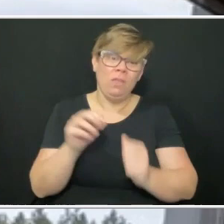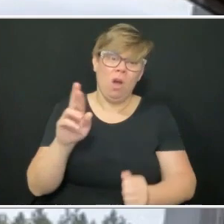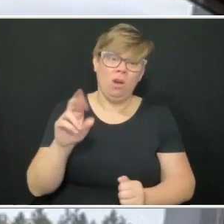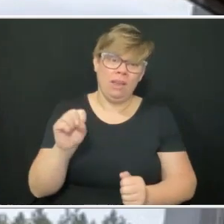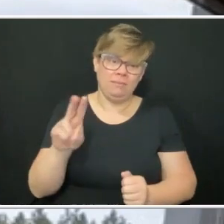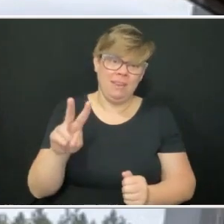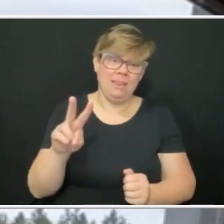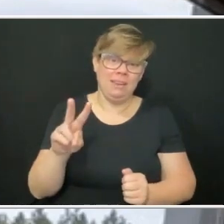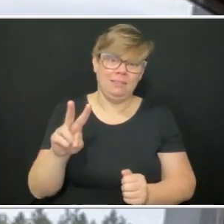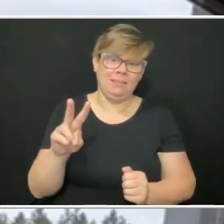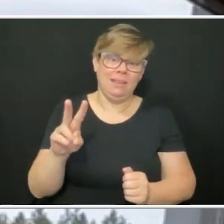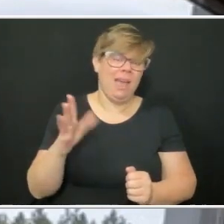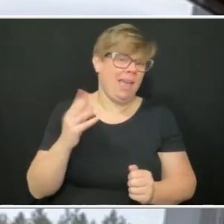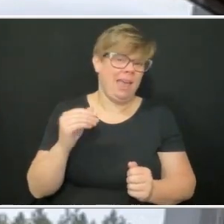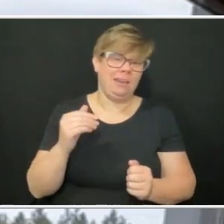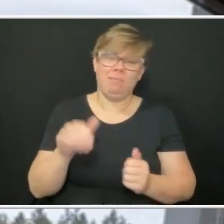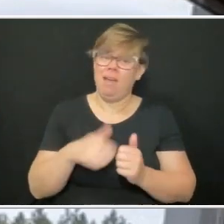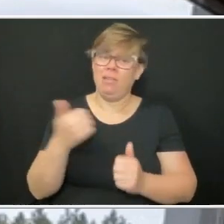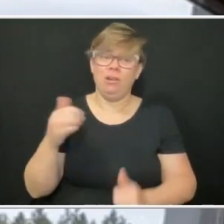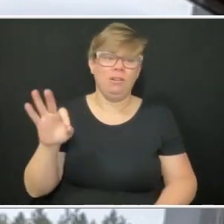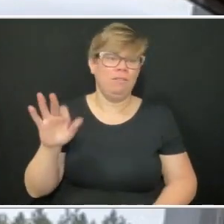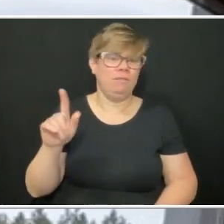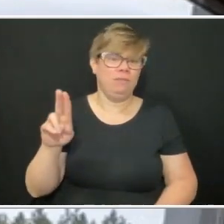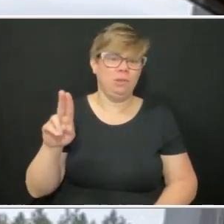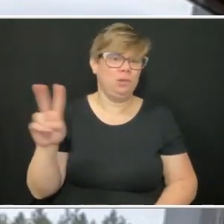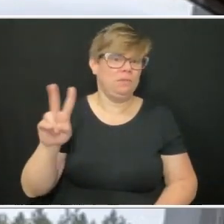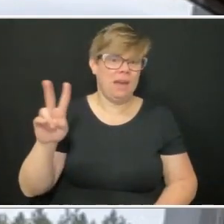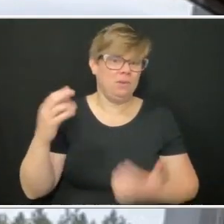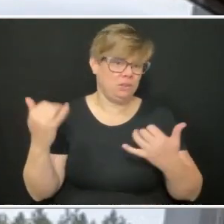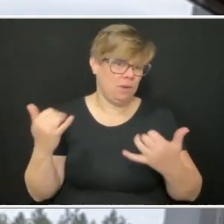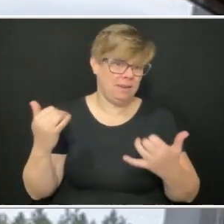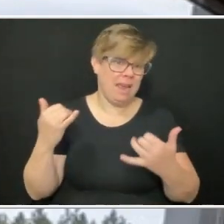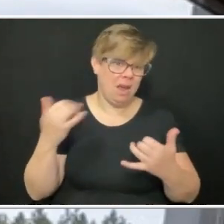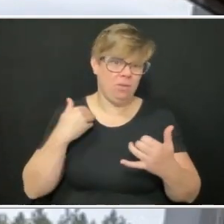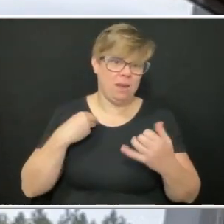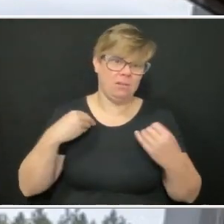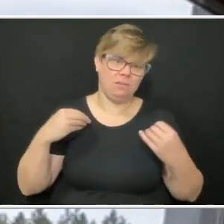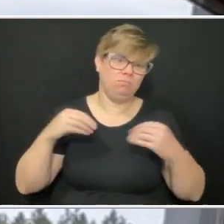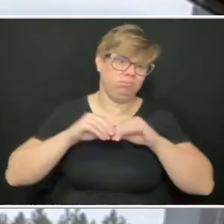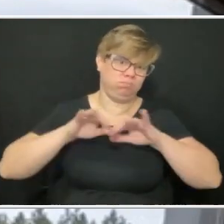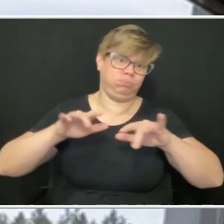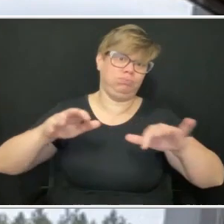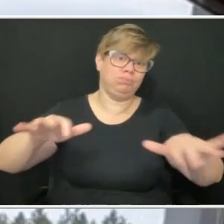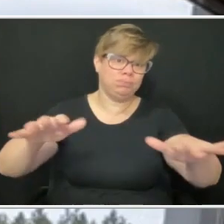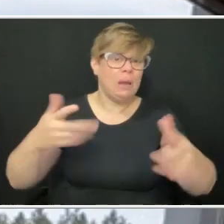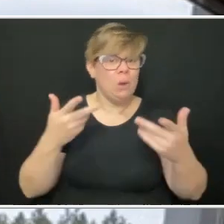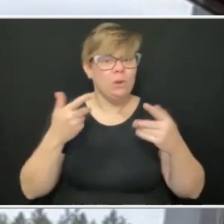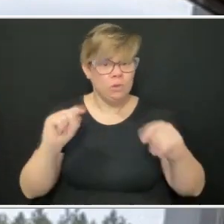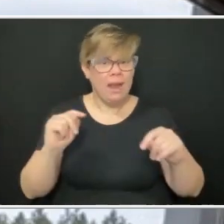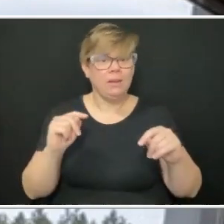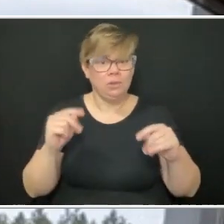other influenza viruses going around, respiratory. So we're trying to get through that.